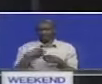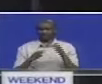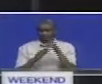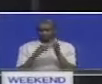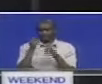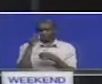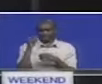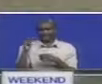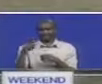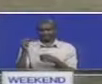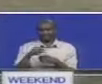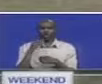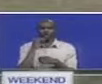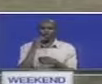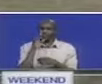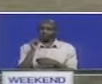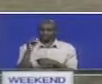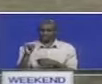Nakuru.